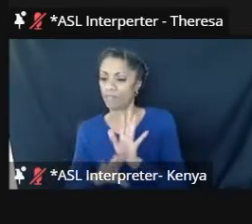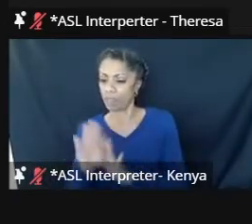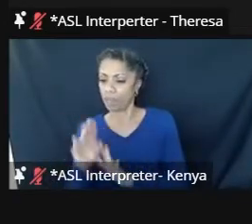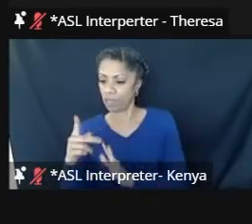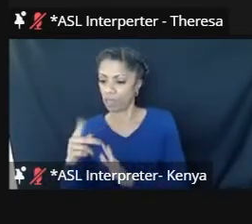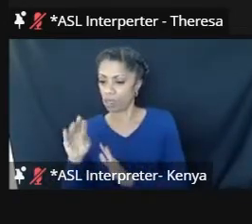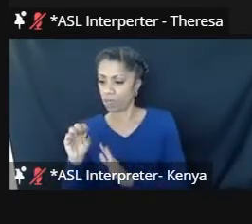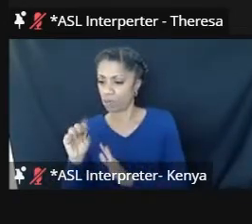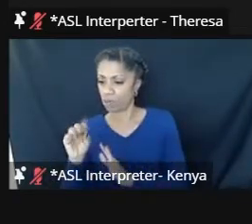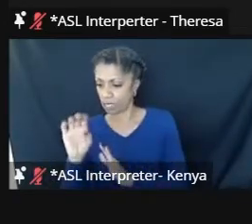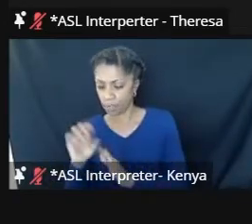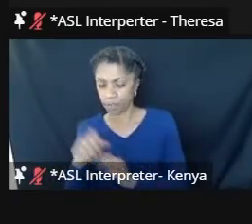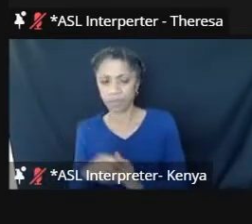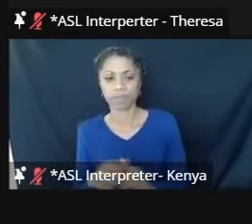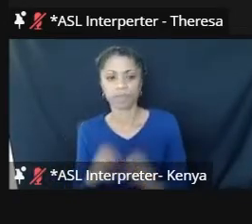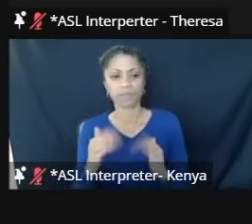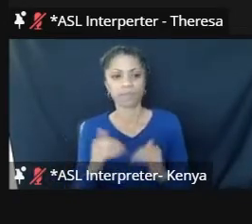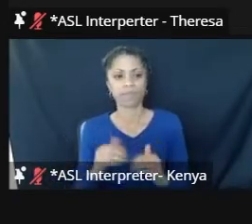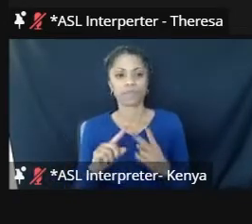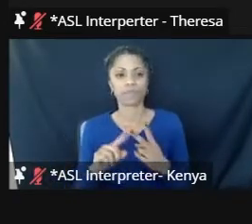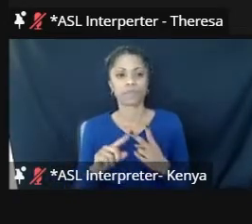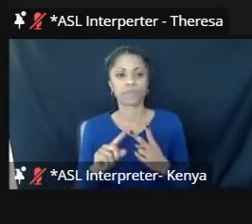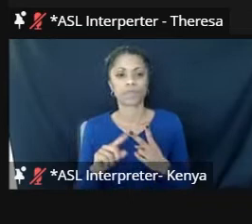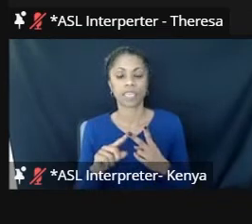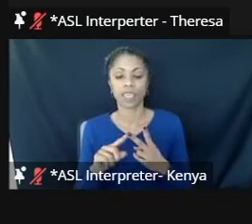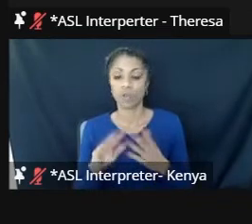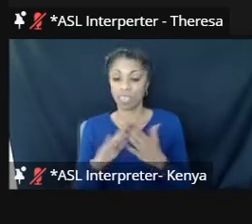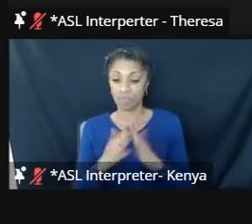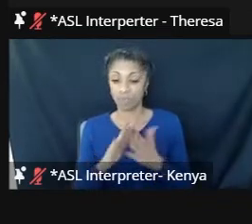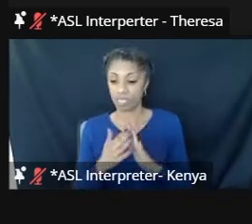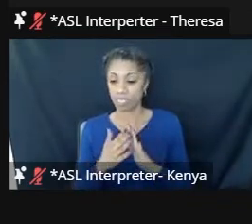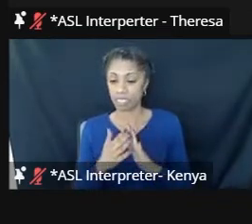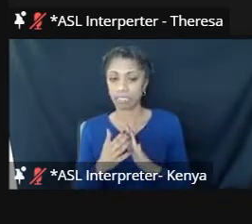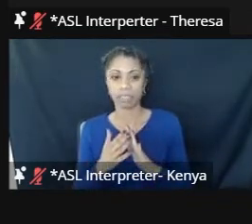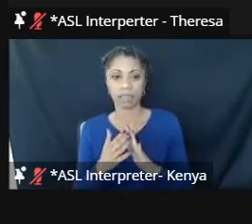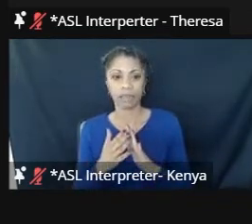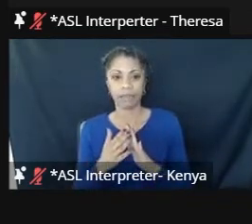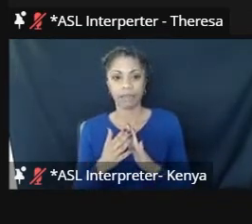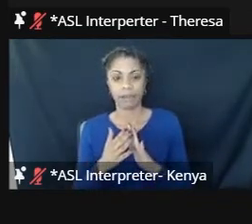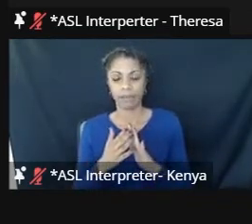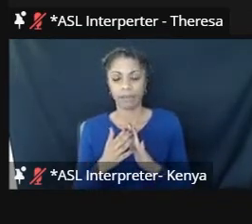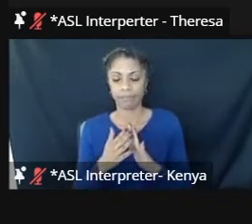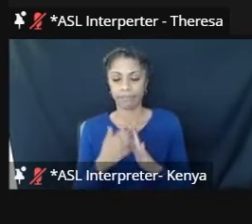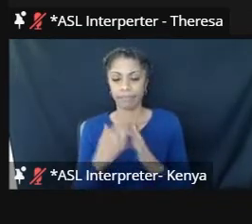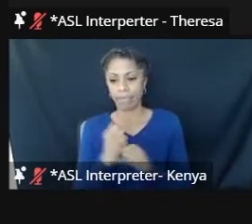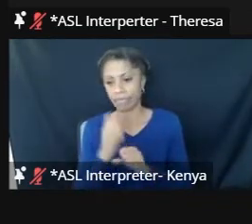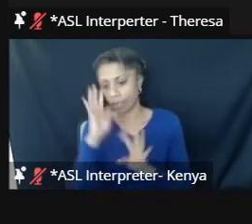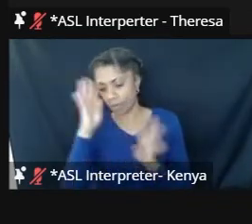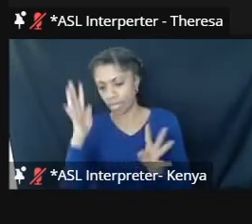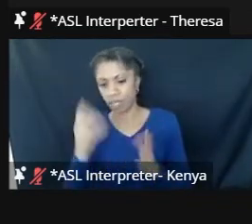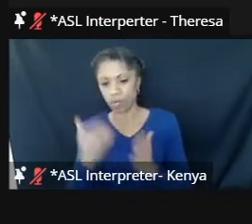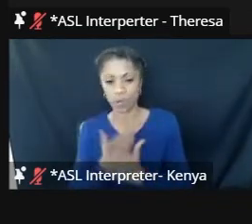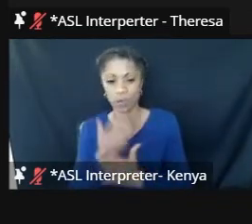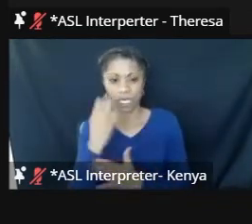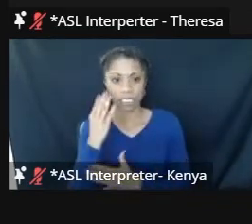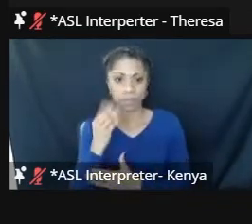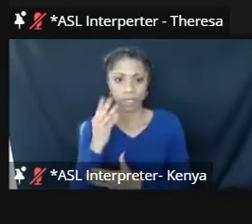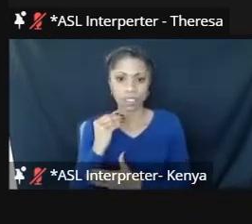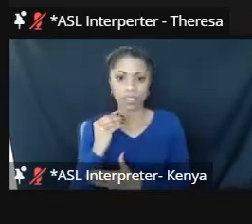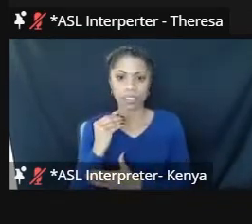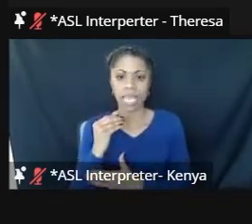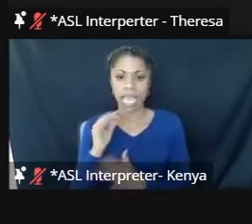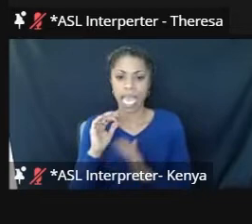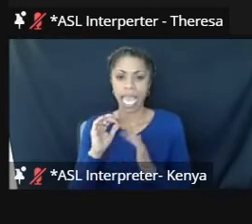Second, as communities are creating new experiences, how might we hold ourselves accountable to providing this experience with quality for